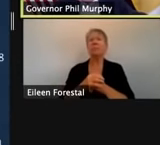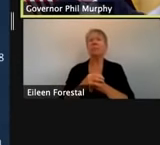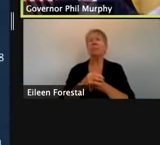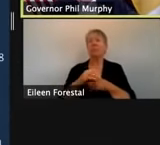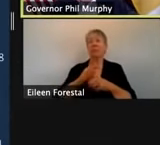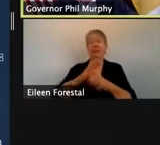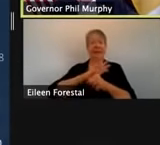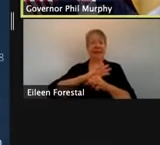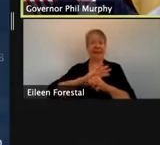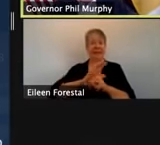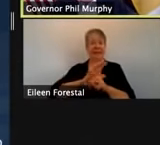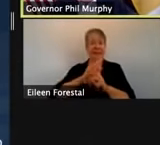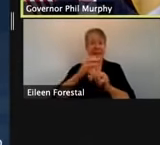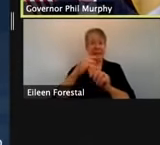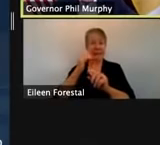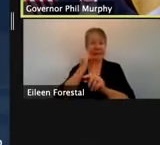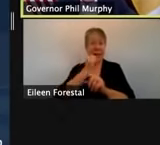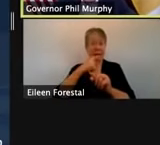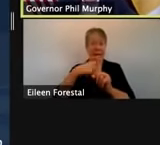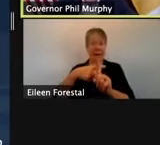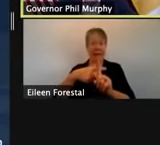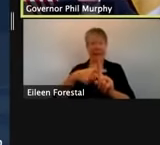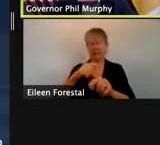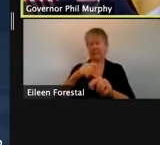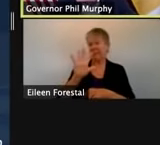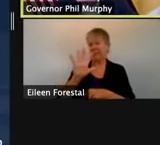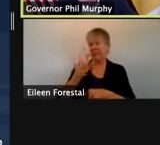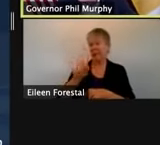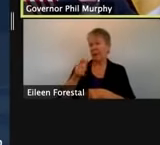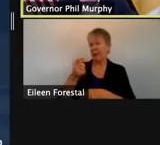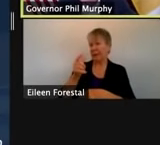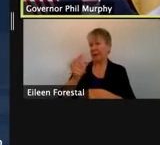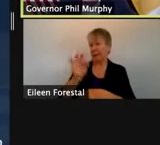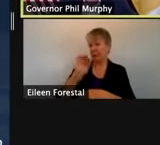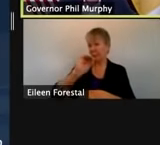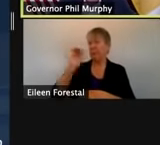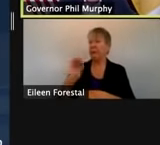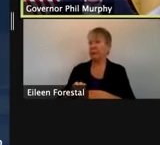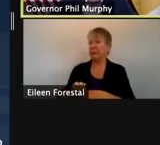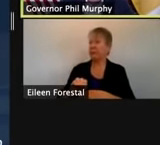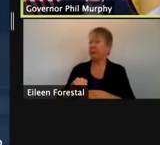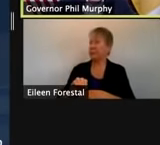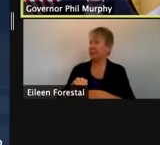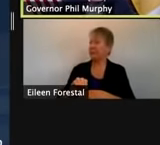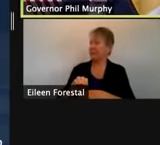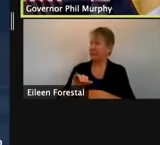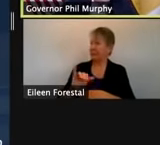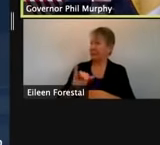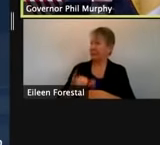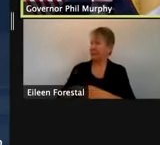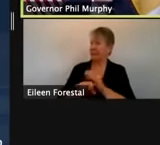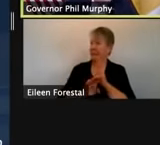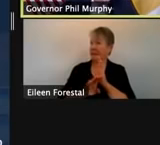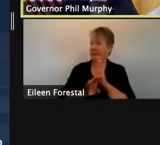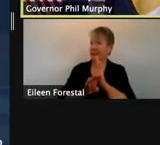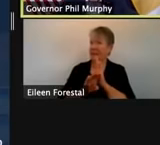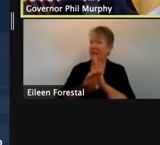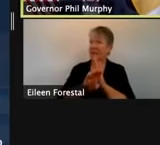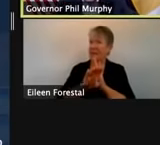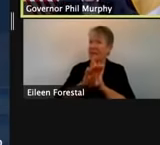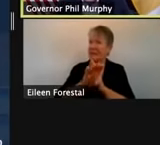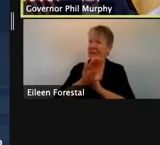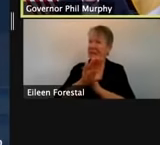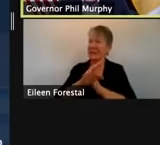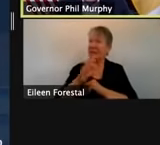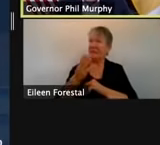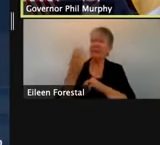we would like for sure. It's a little bit higher than the past couple of days, and it's in that sort of 4 to 6% range again, which is too